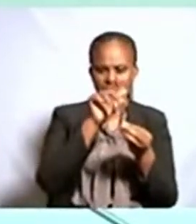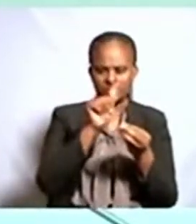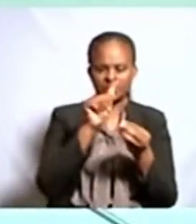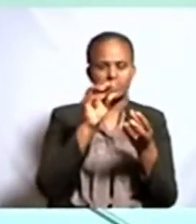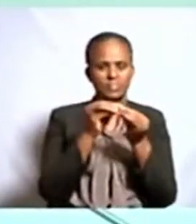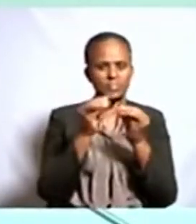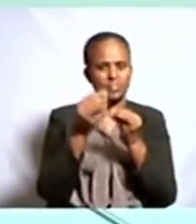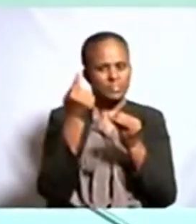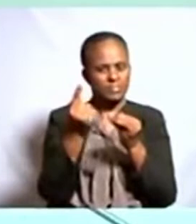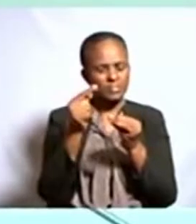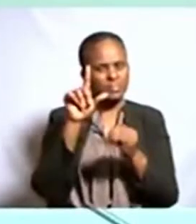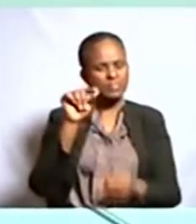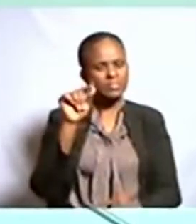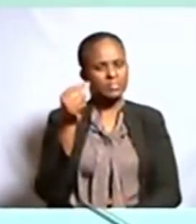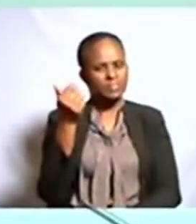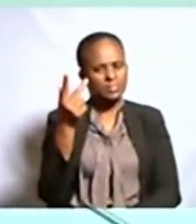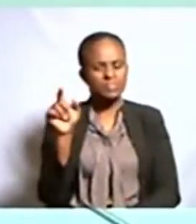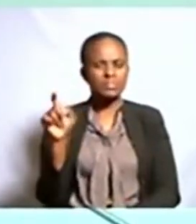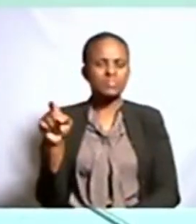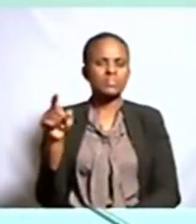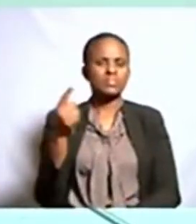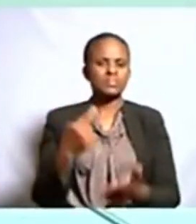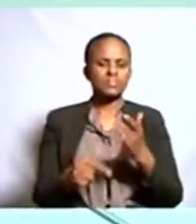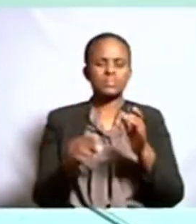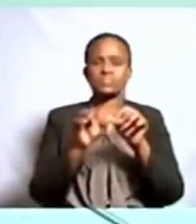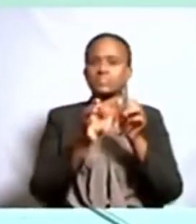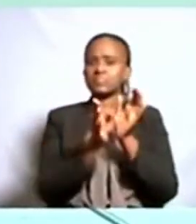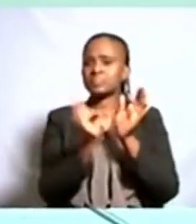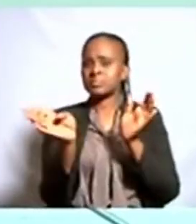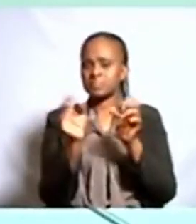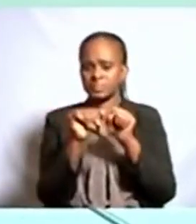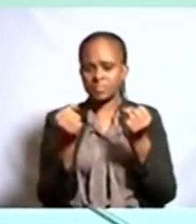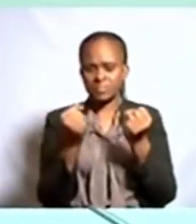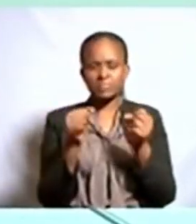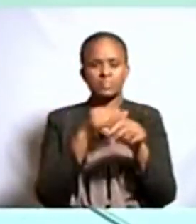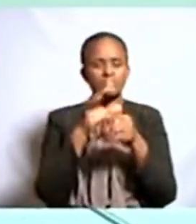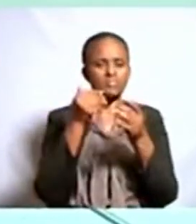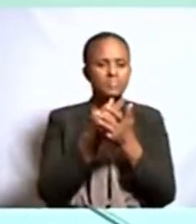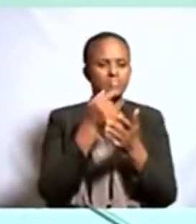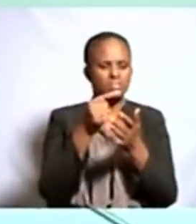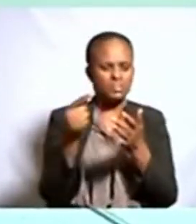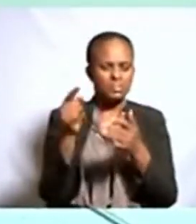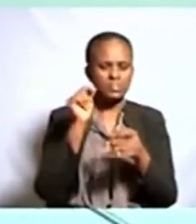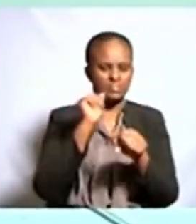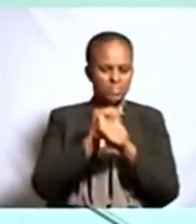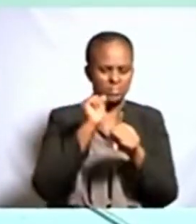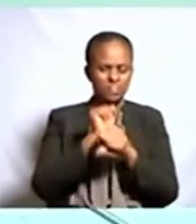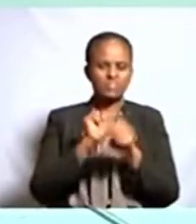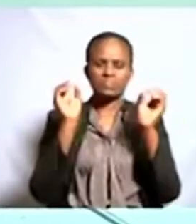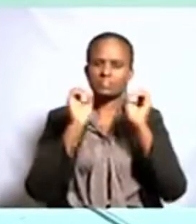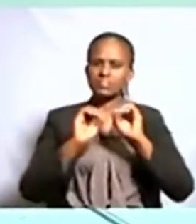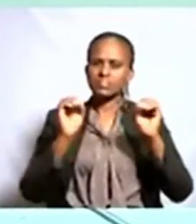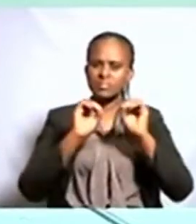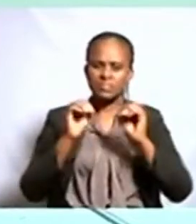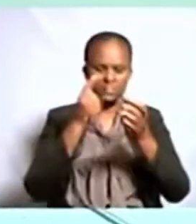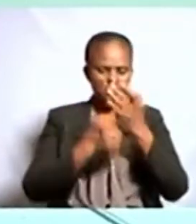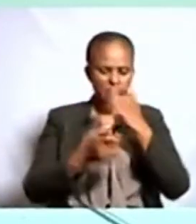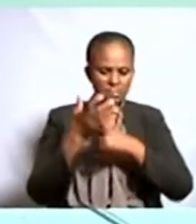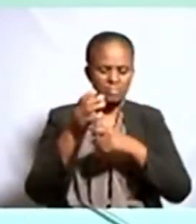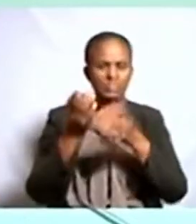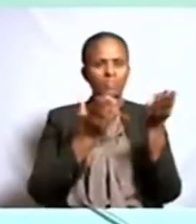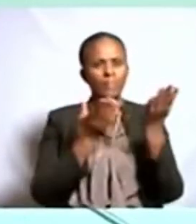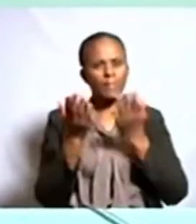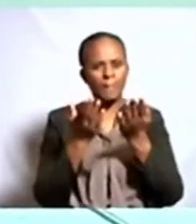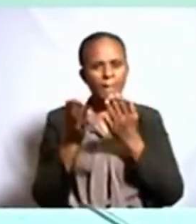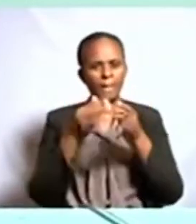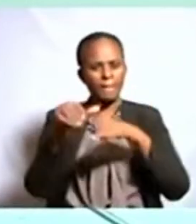of 2013 requires that the default method of tendering for all goods, works, and non-consulting